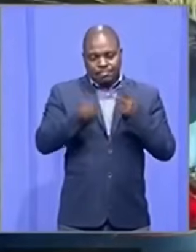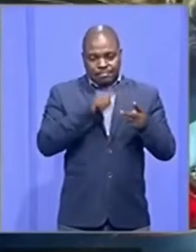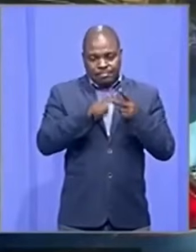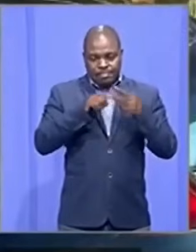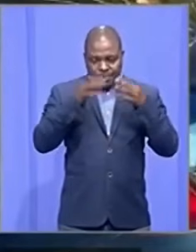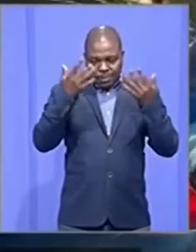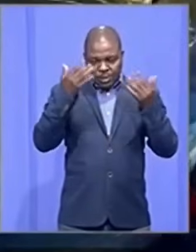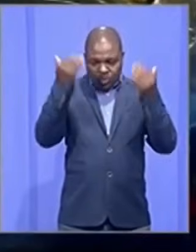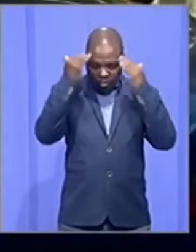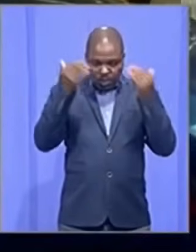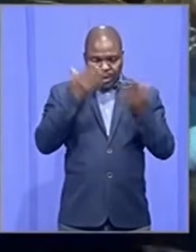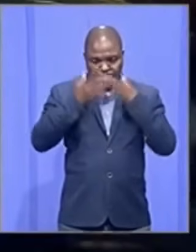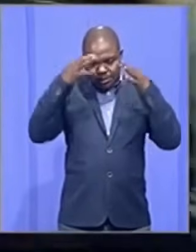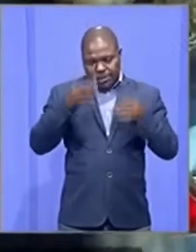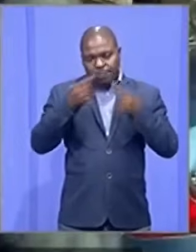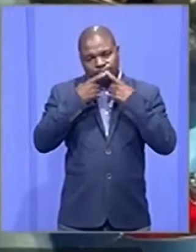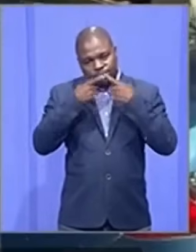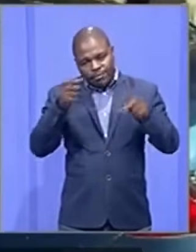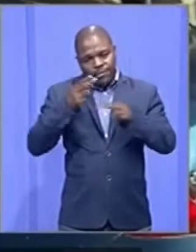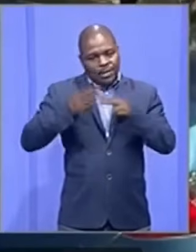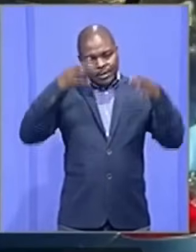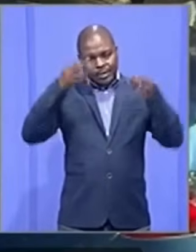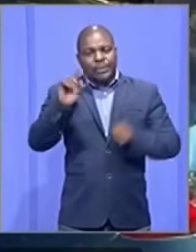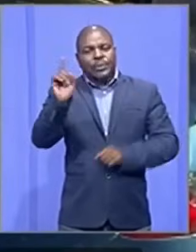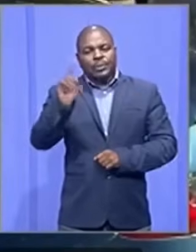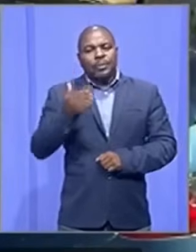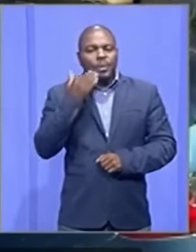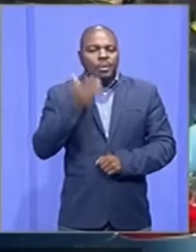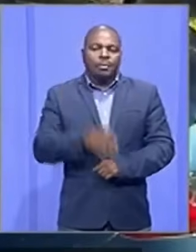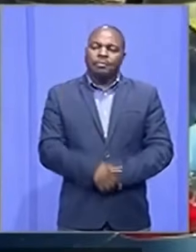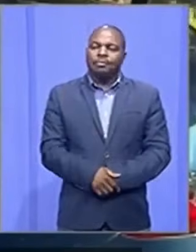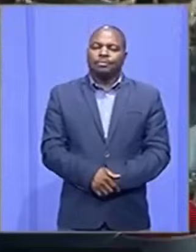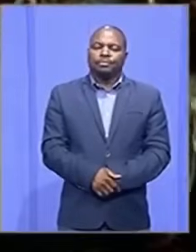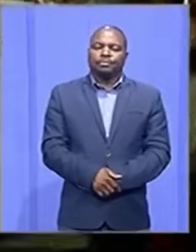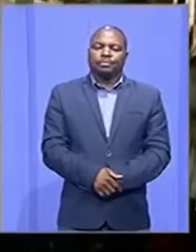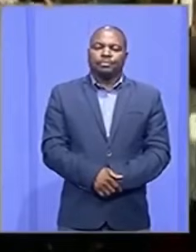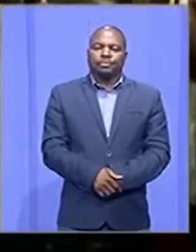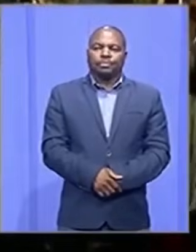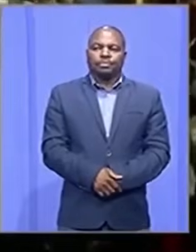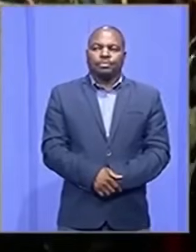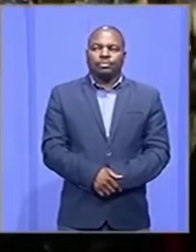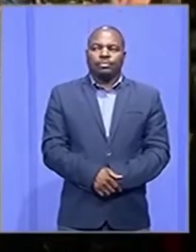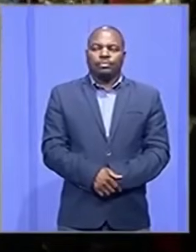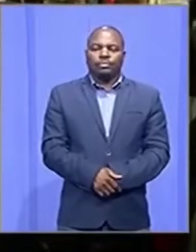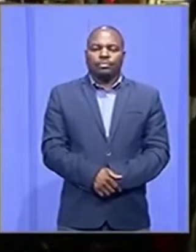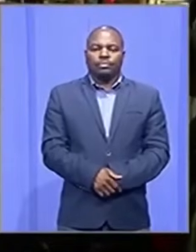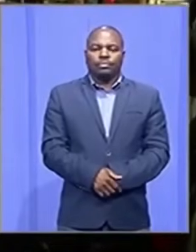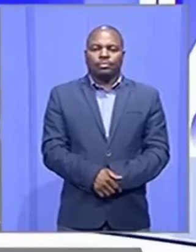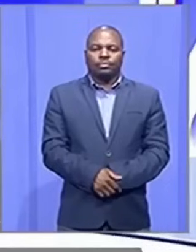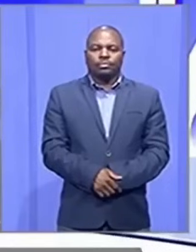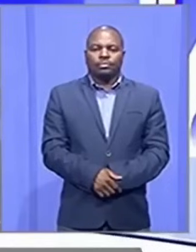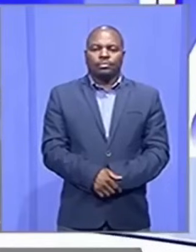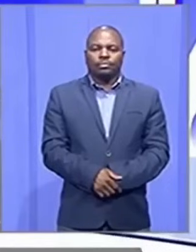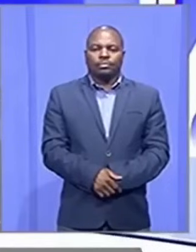katlholo neng. Offense Stimo, SABC News, Pretoria.